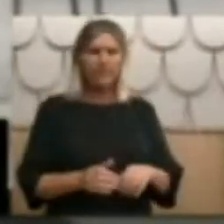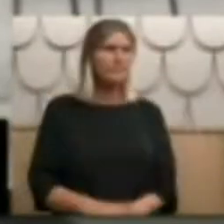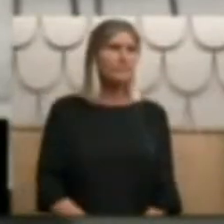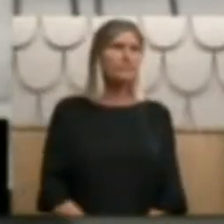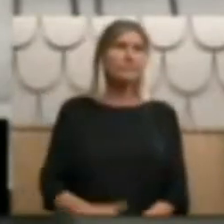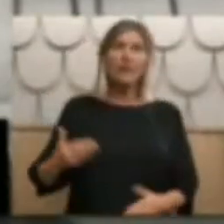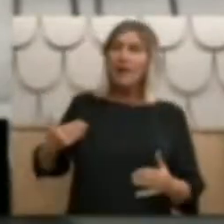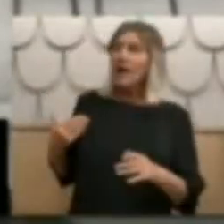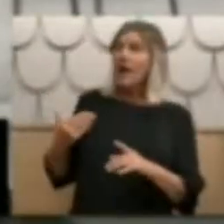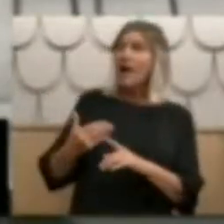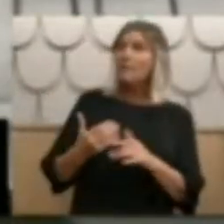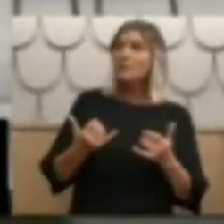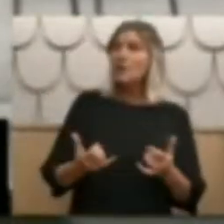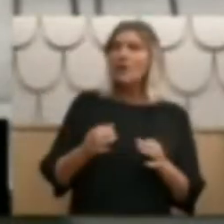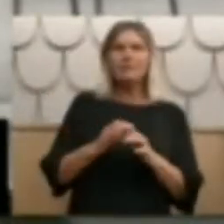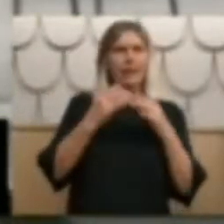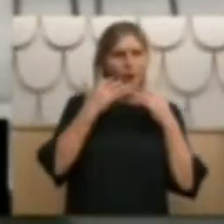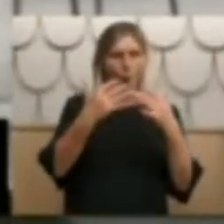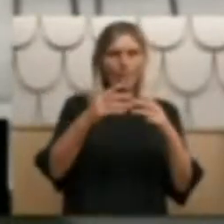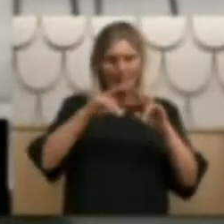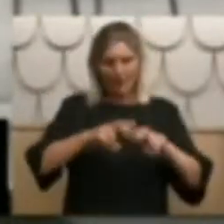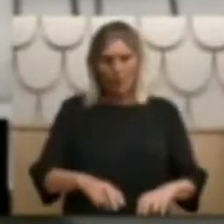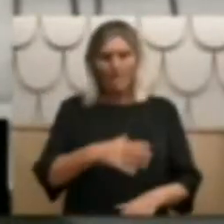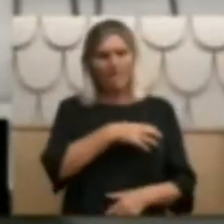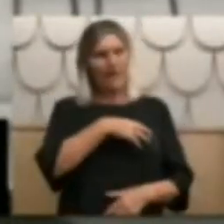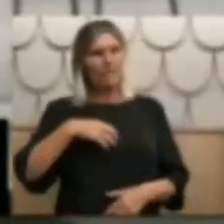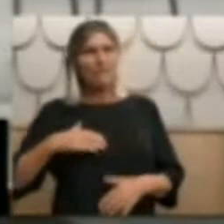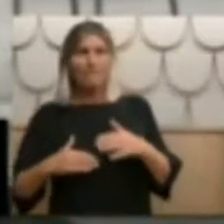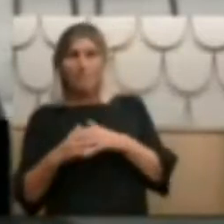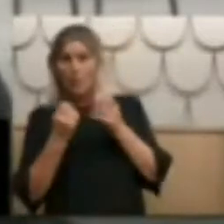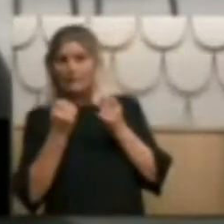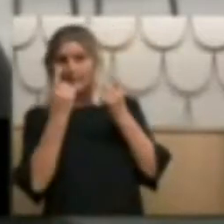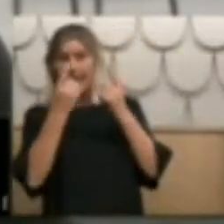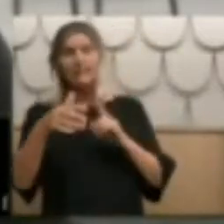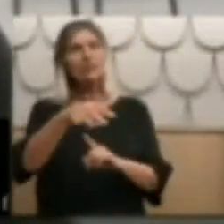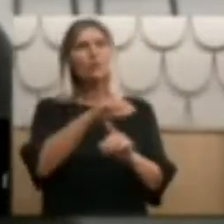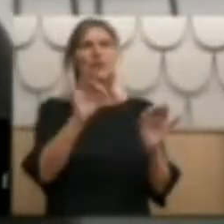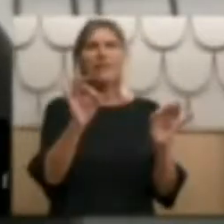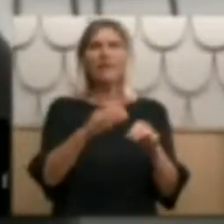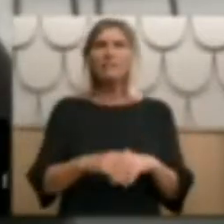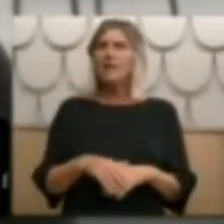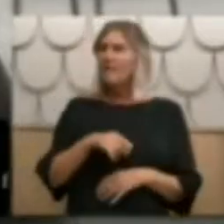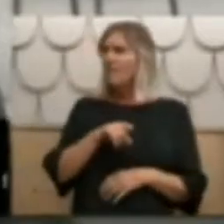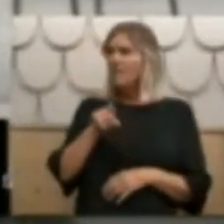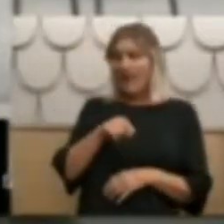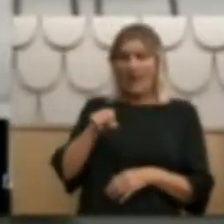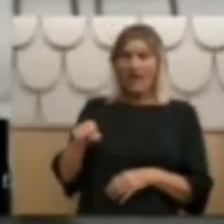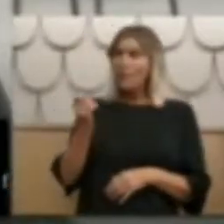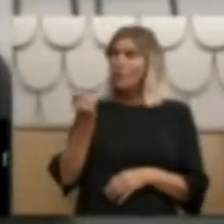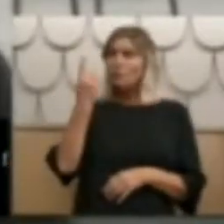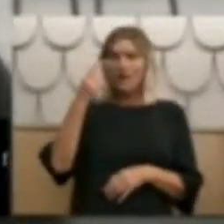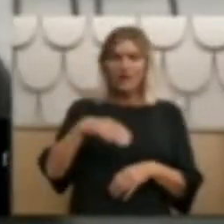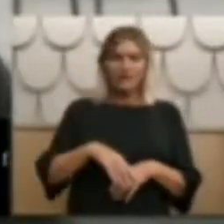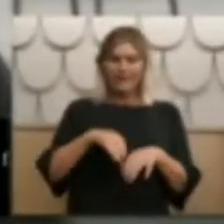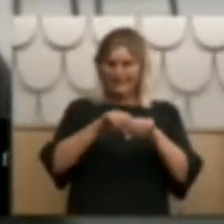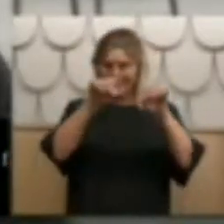Until now, there's been no public inquiry or full government understanding of the systemic nature of the suffering of children and young